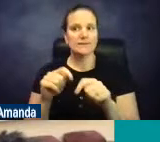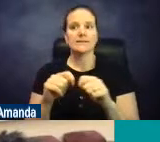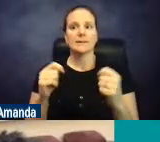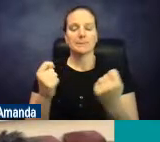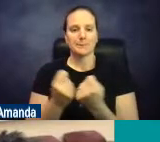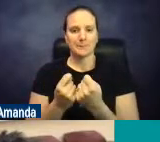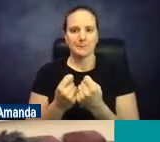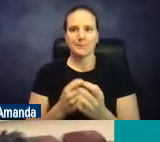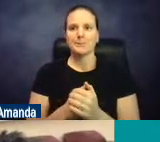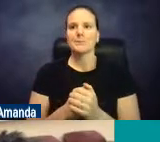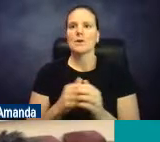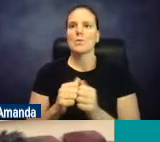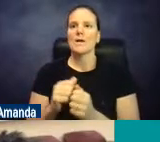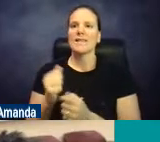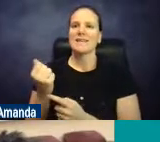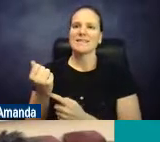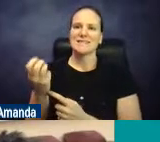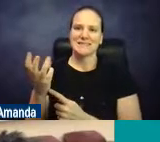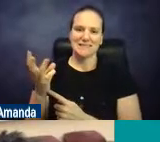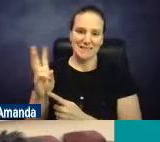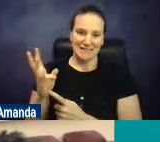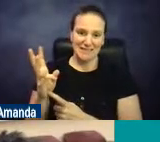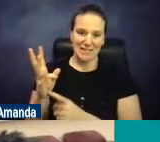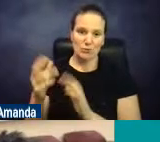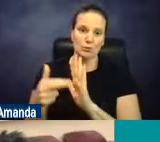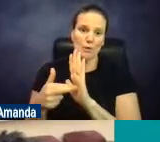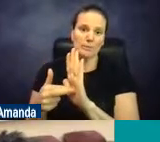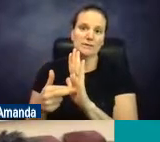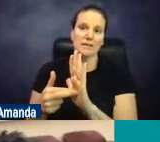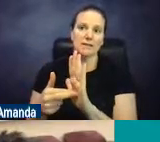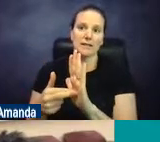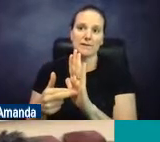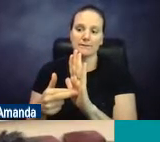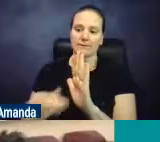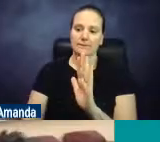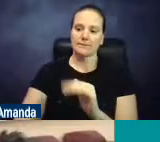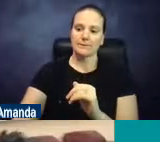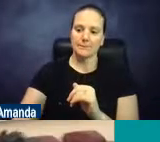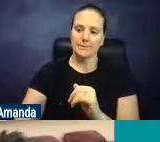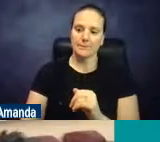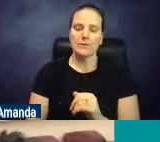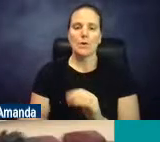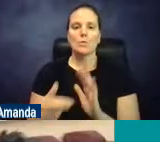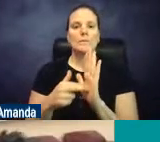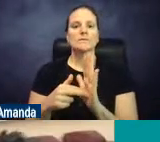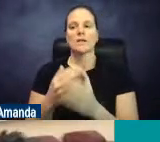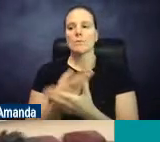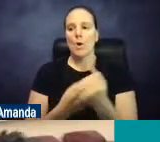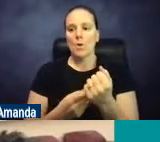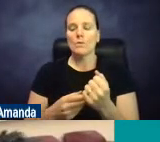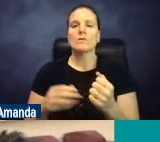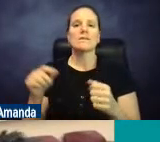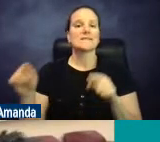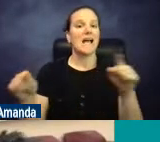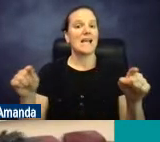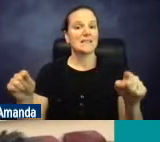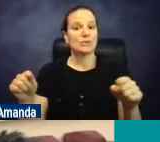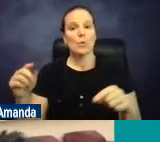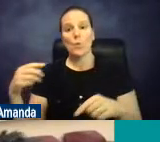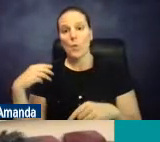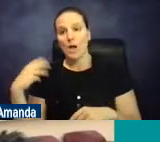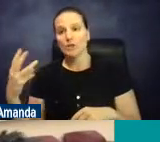with 16 representatives representing both sides of the river. So that was